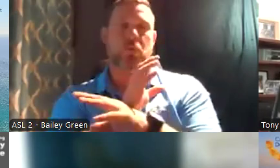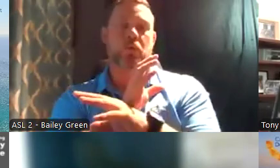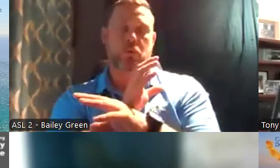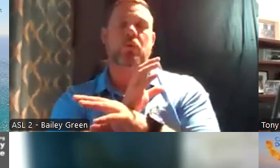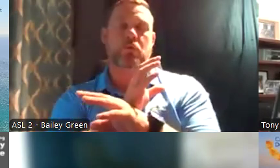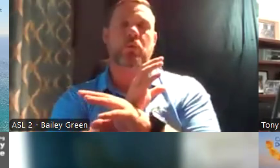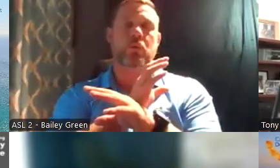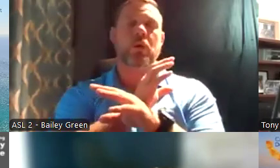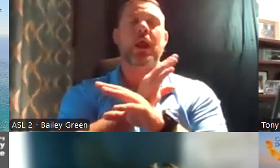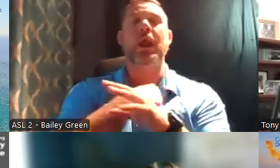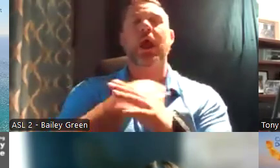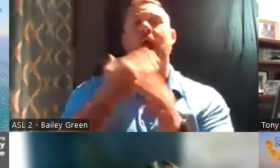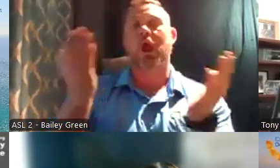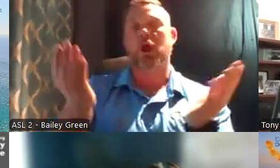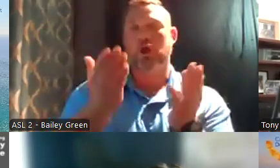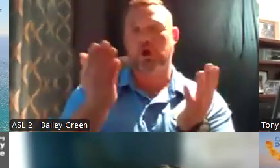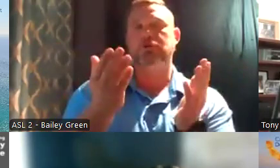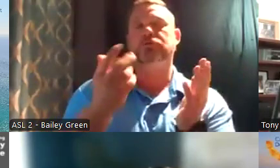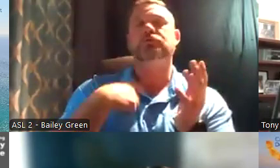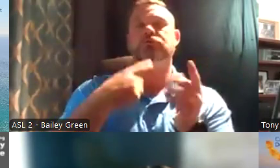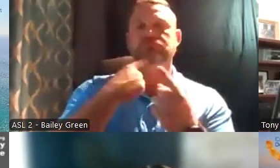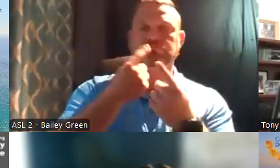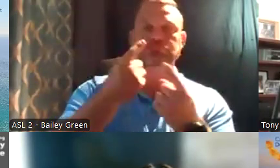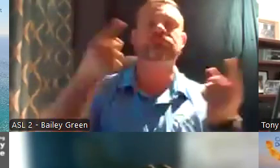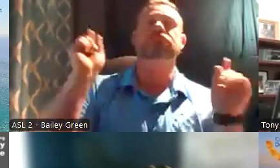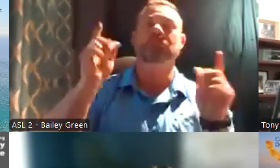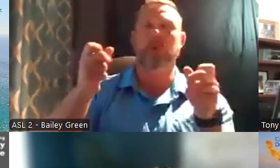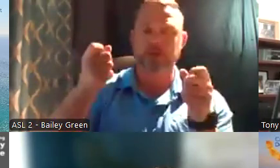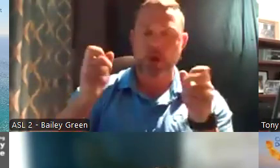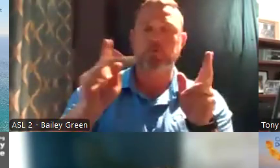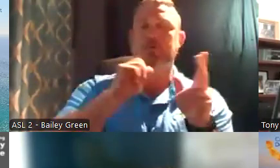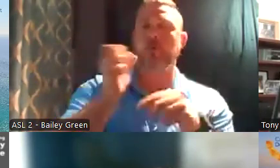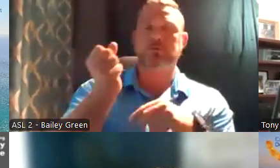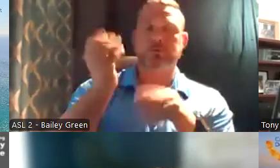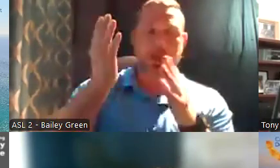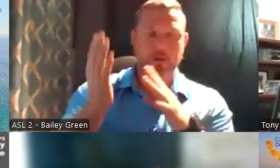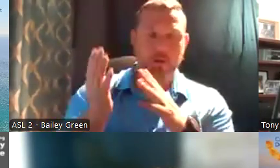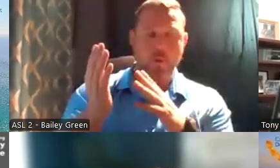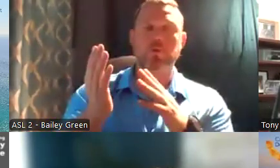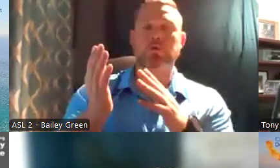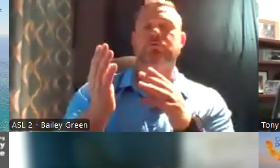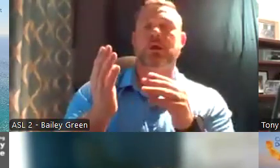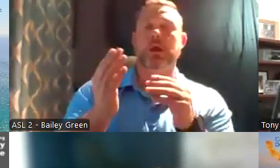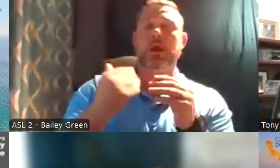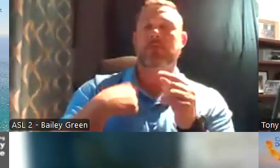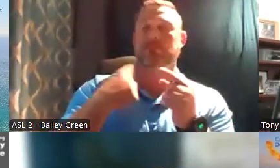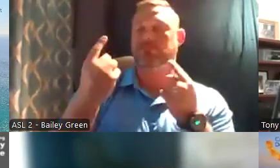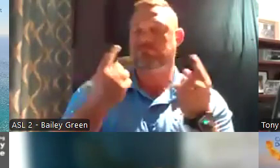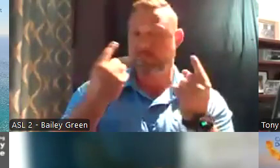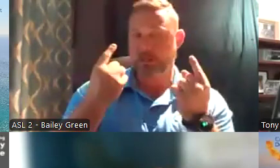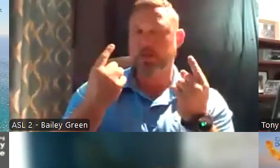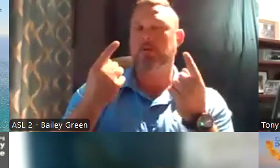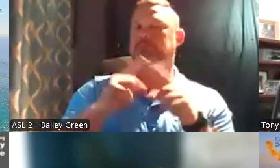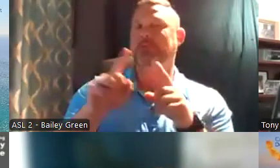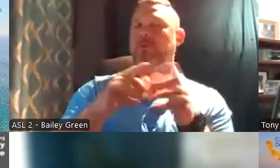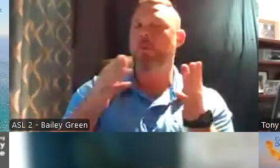just encourage all of us to amplify those opportunities for stakeholders. And I don't know, I've been thinking of ways of